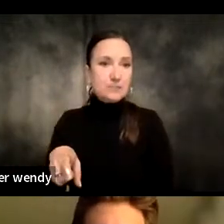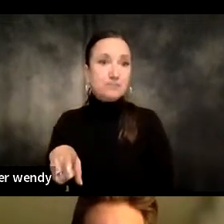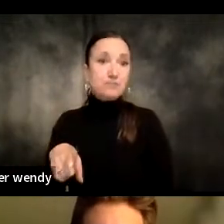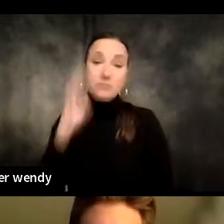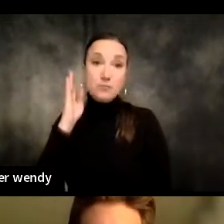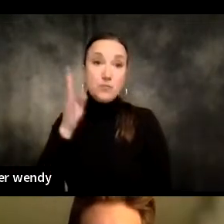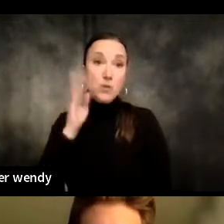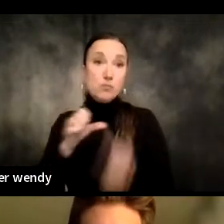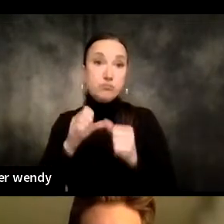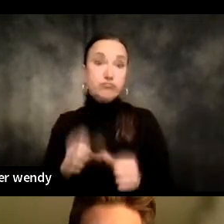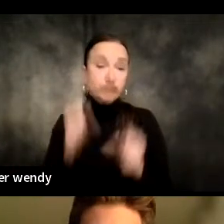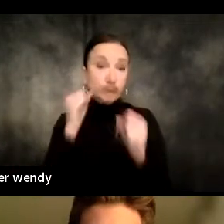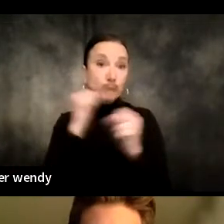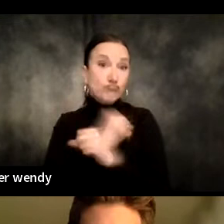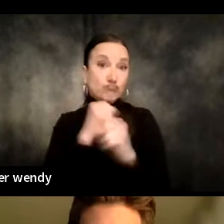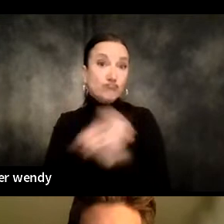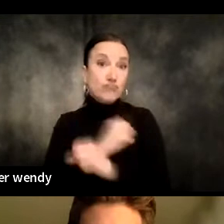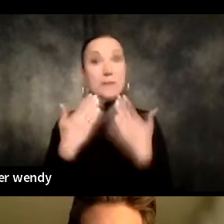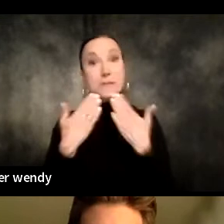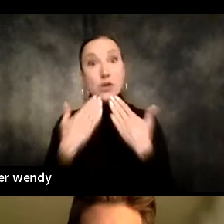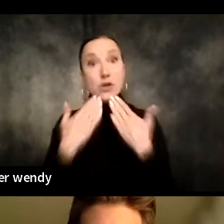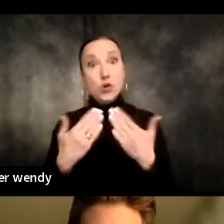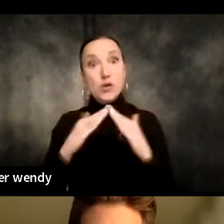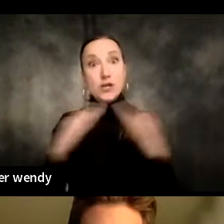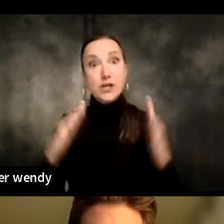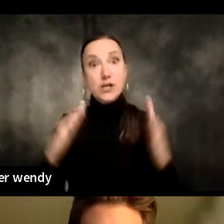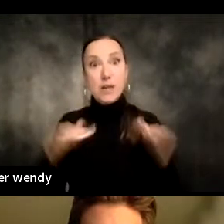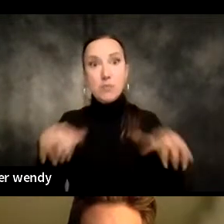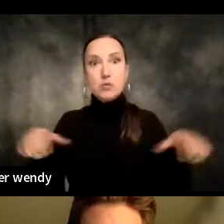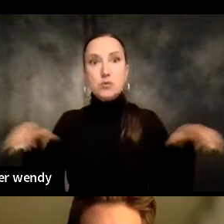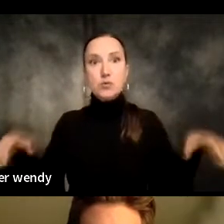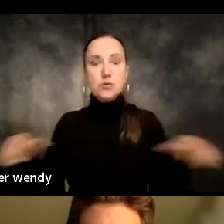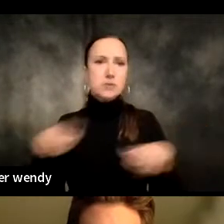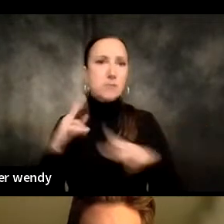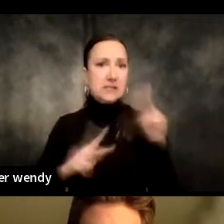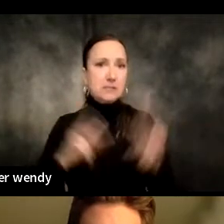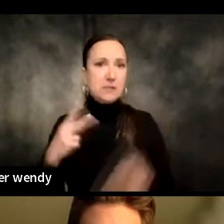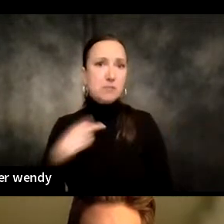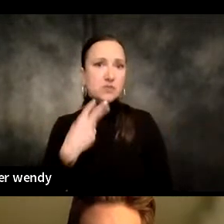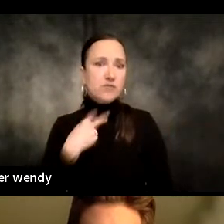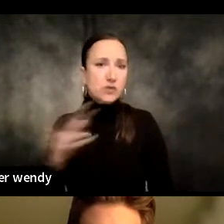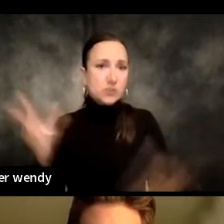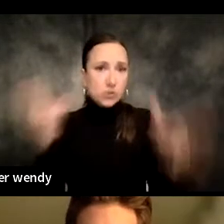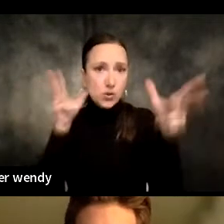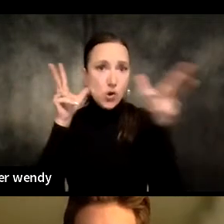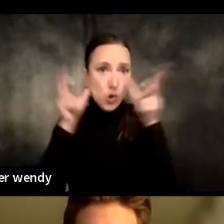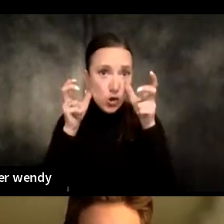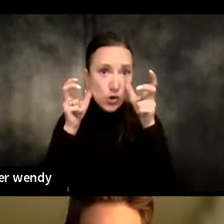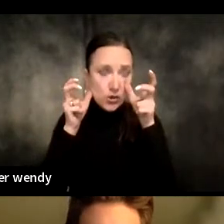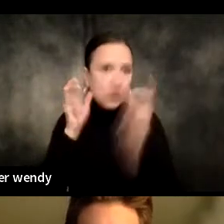fight, good neighbors, but the people's voices will be heard and we will win.